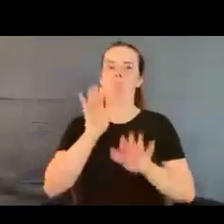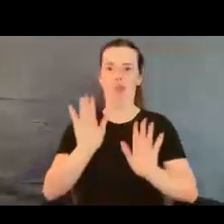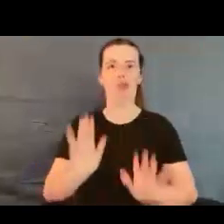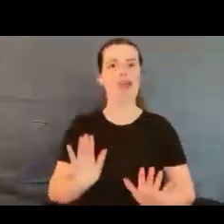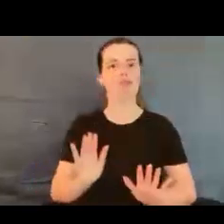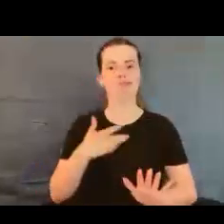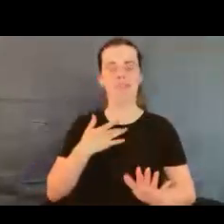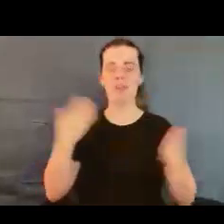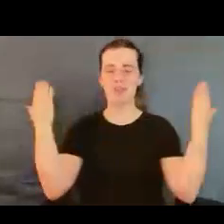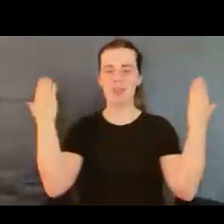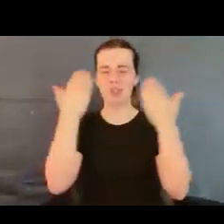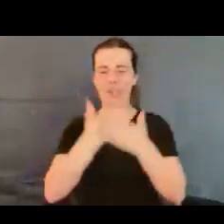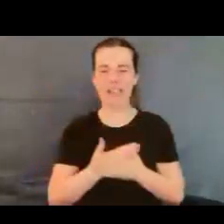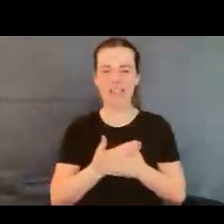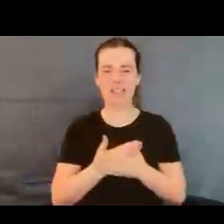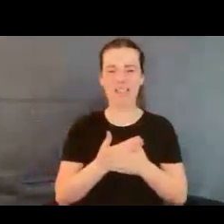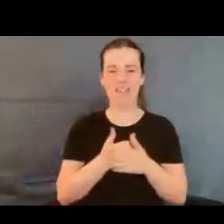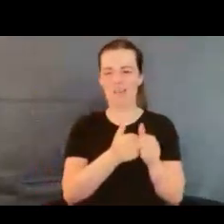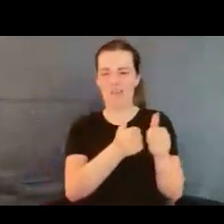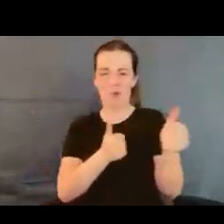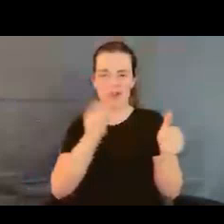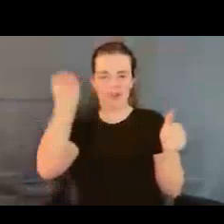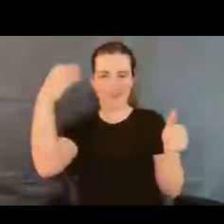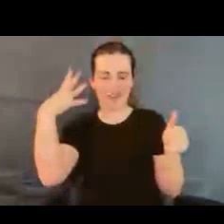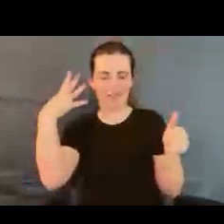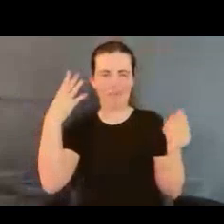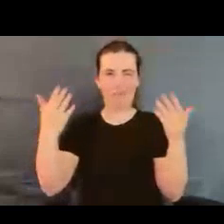from the sun for like 30 seconds.